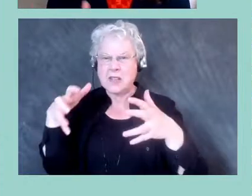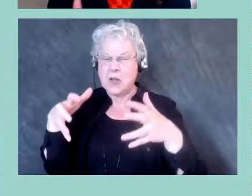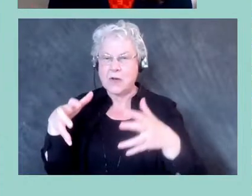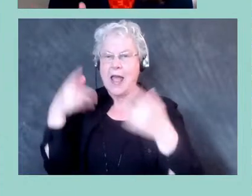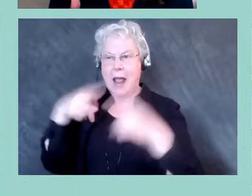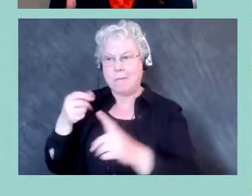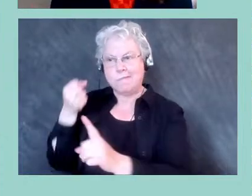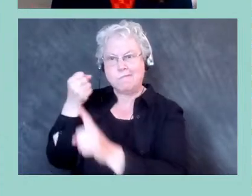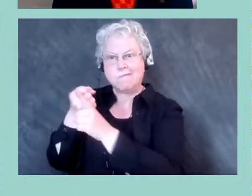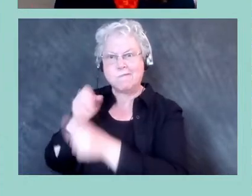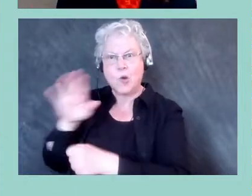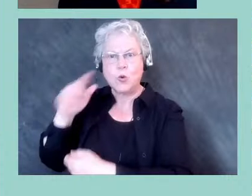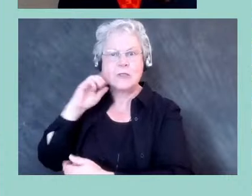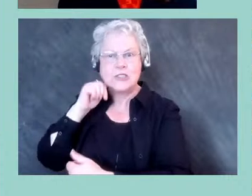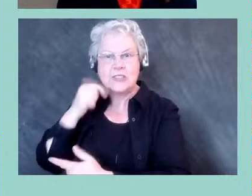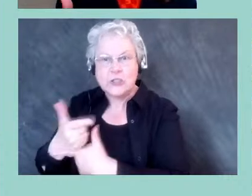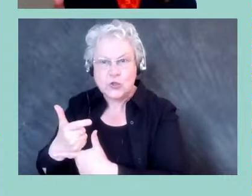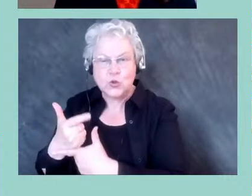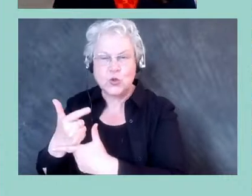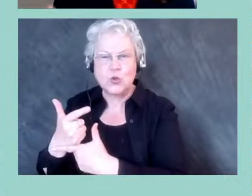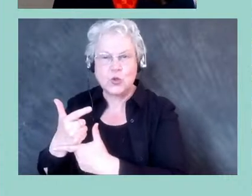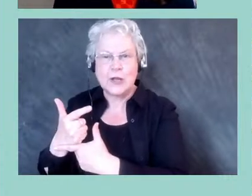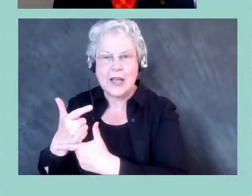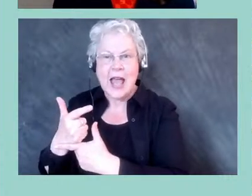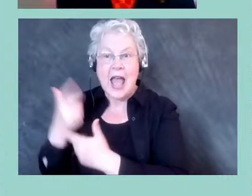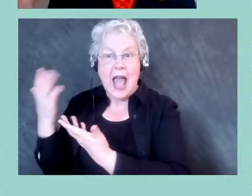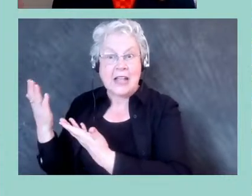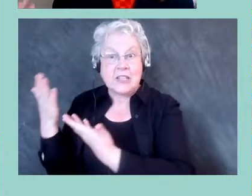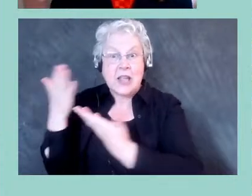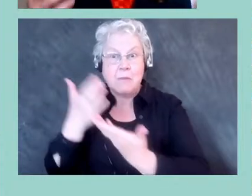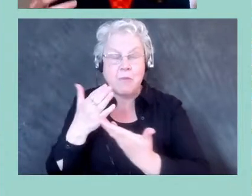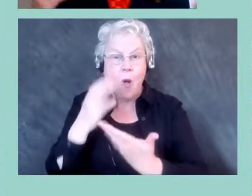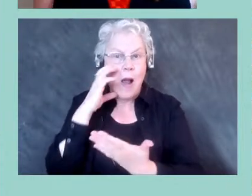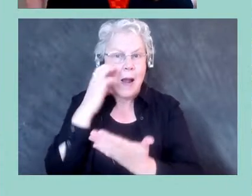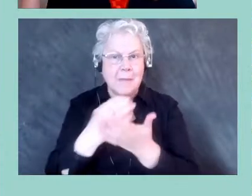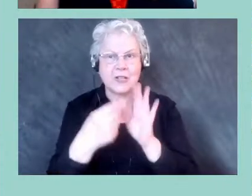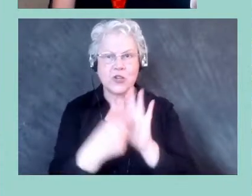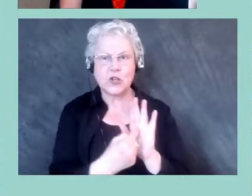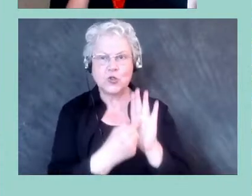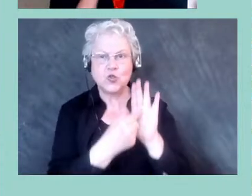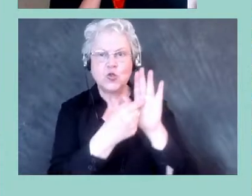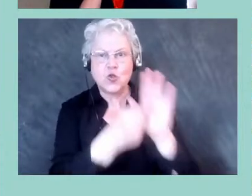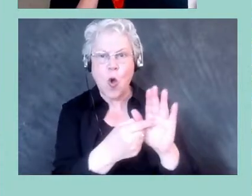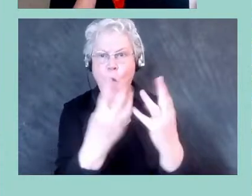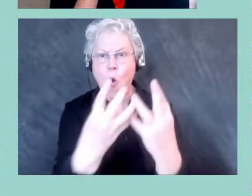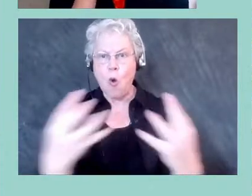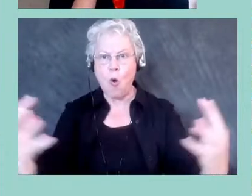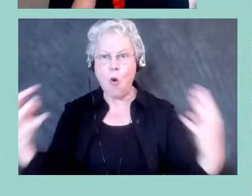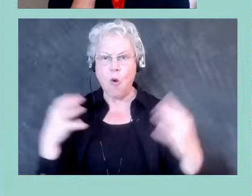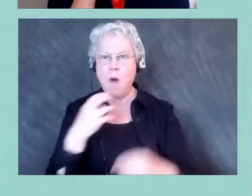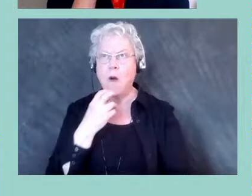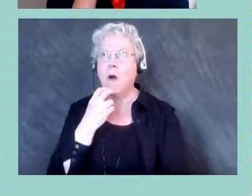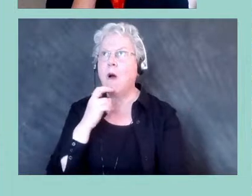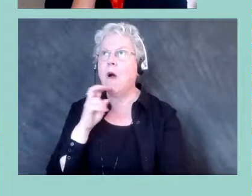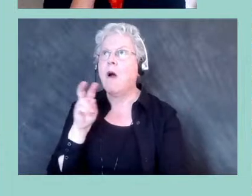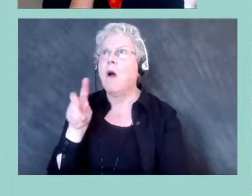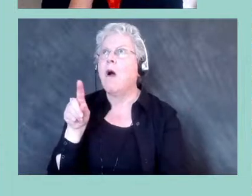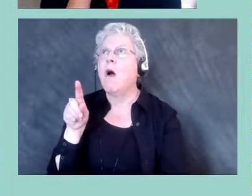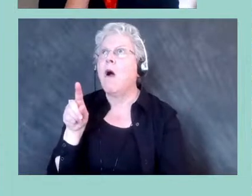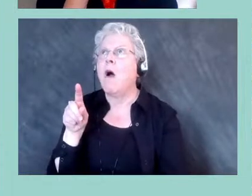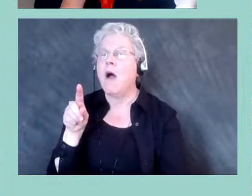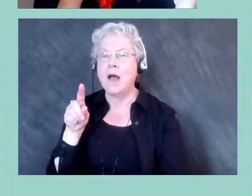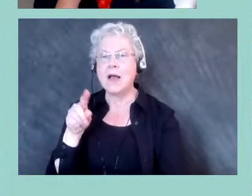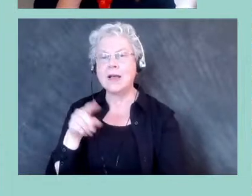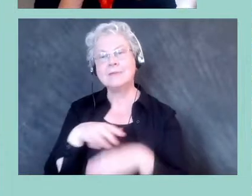sister, whom she subsequently brought a picture of to show and tell, where her sister had her hand